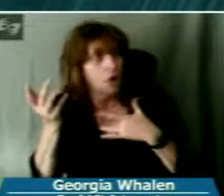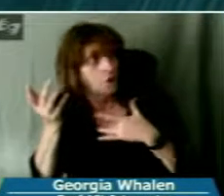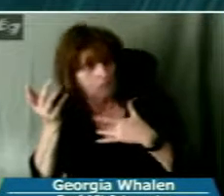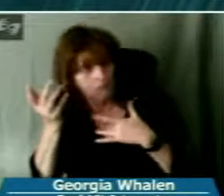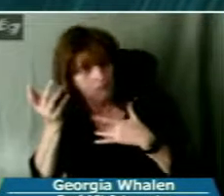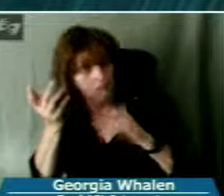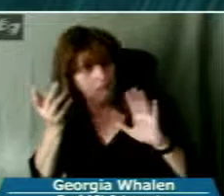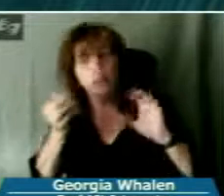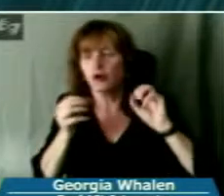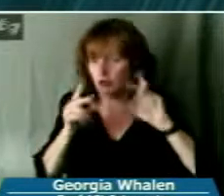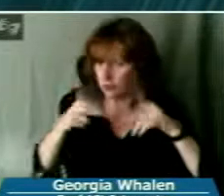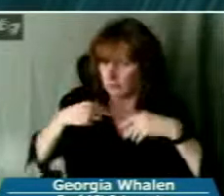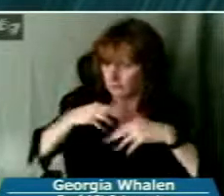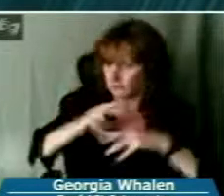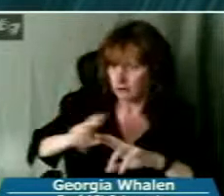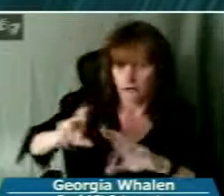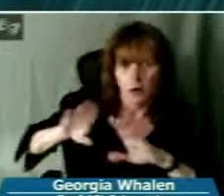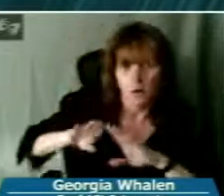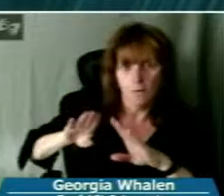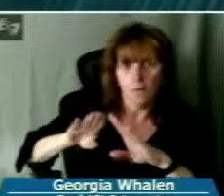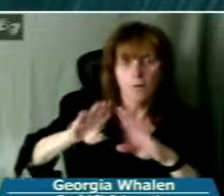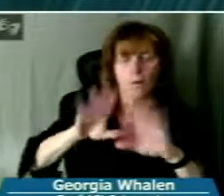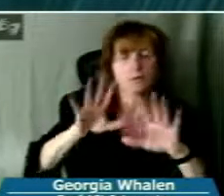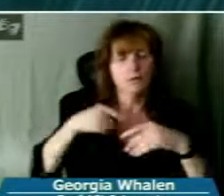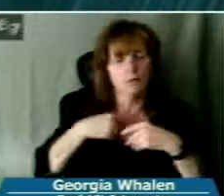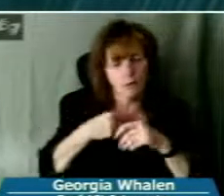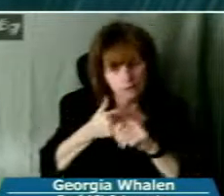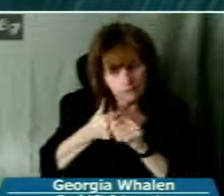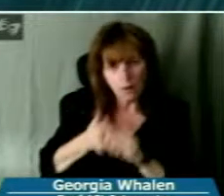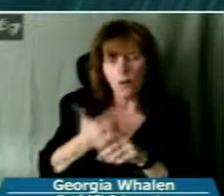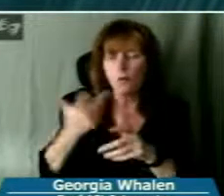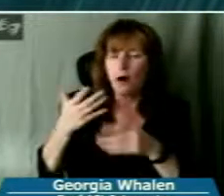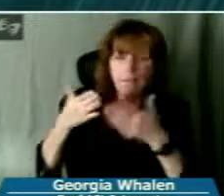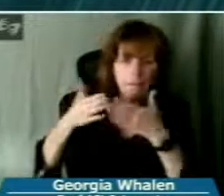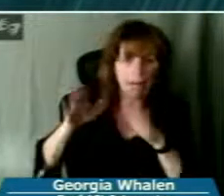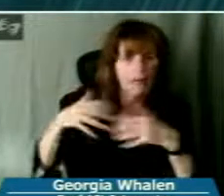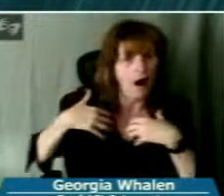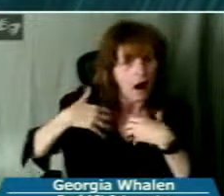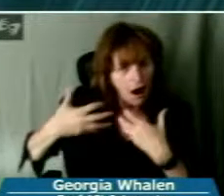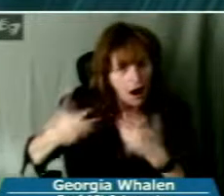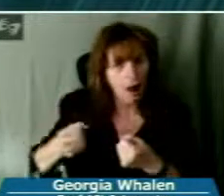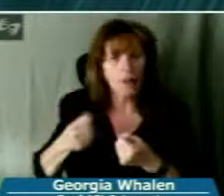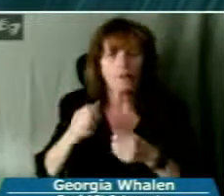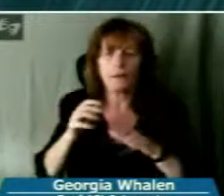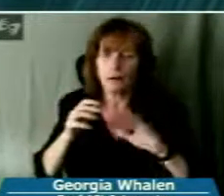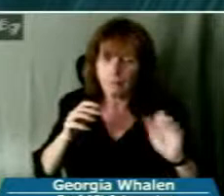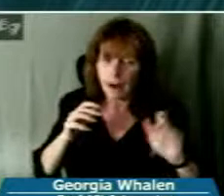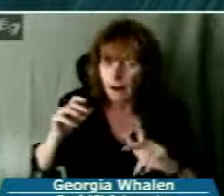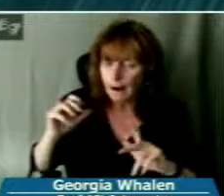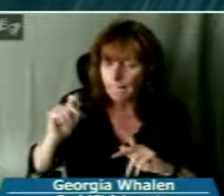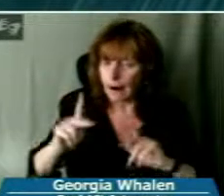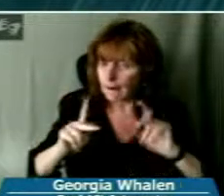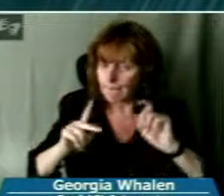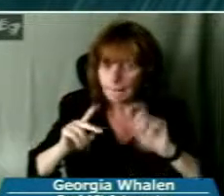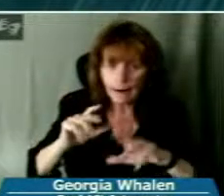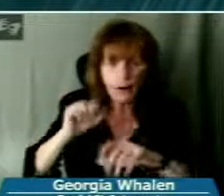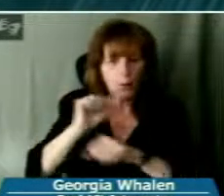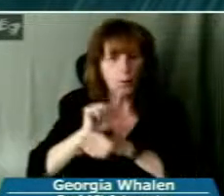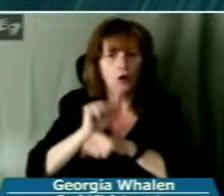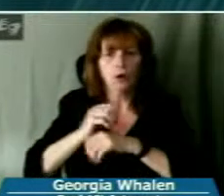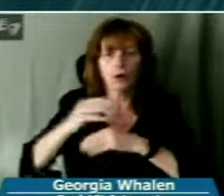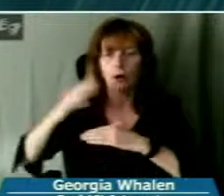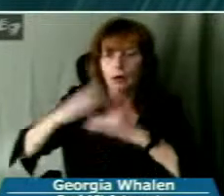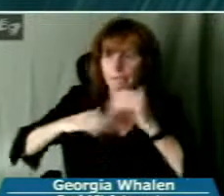public health says it's the right thing to do, that we have a plan to get people back to work and get our facilities back up and running. And so